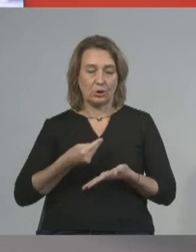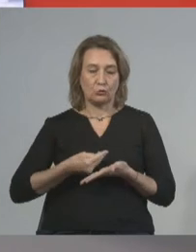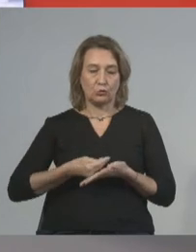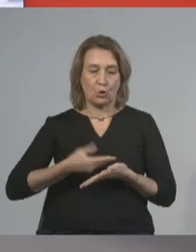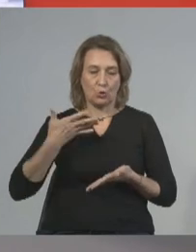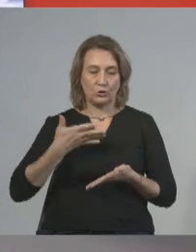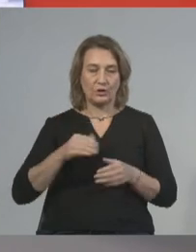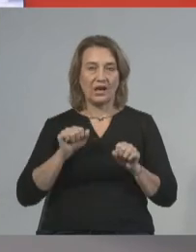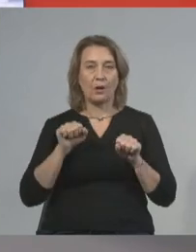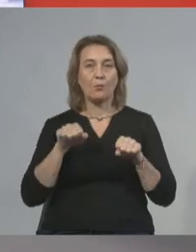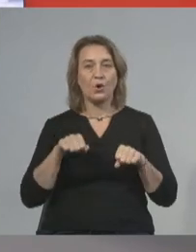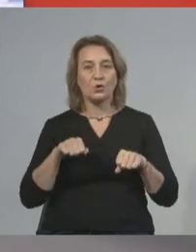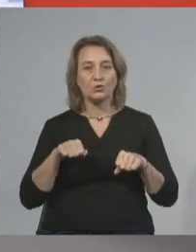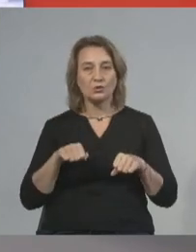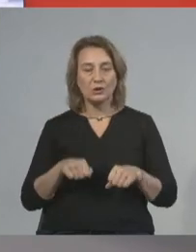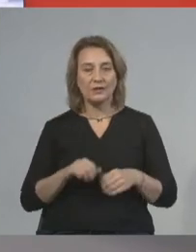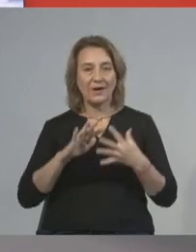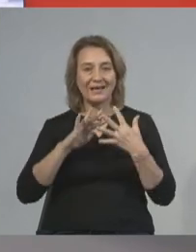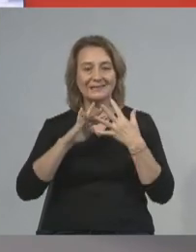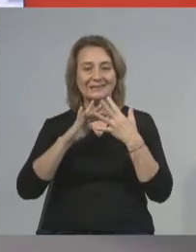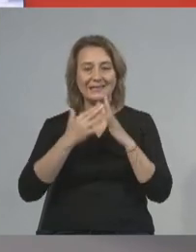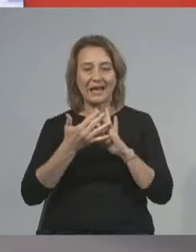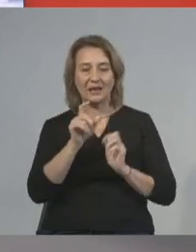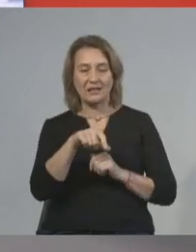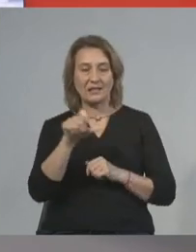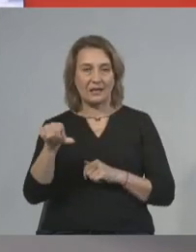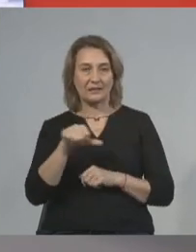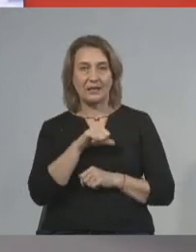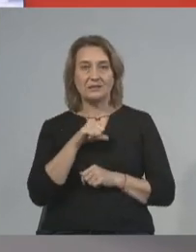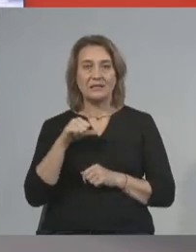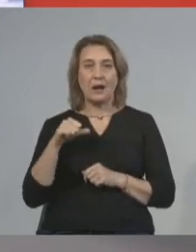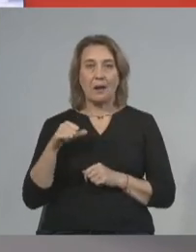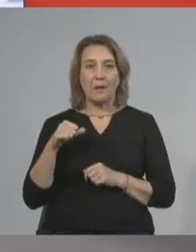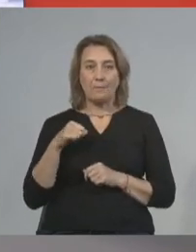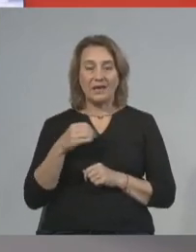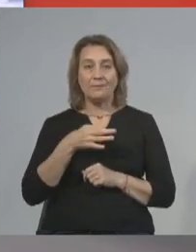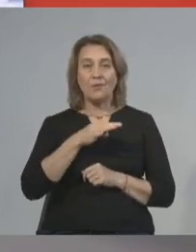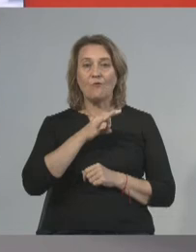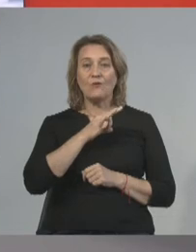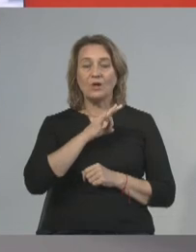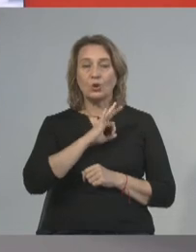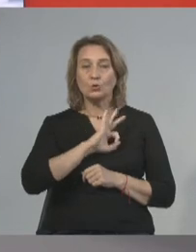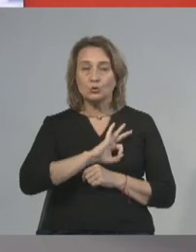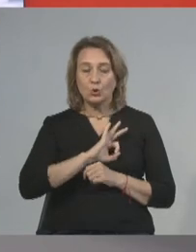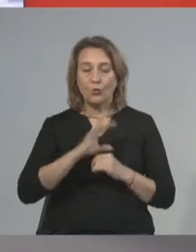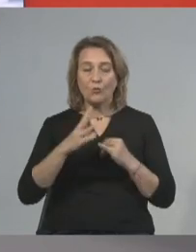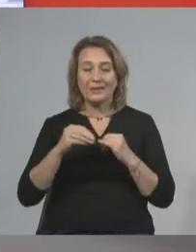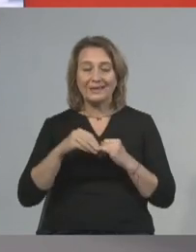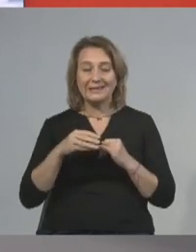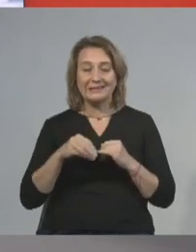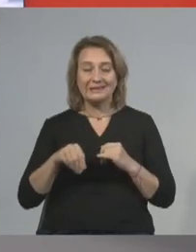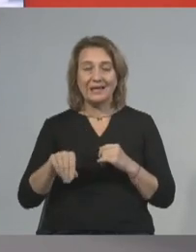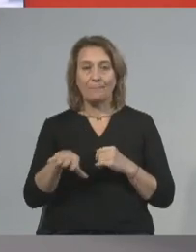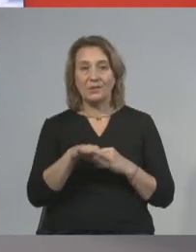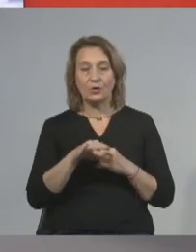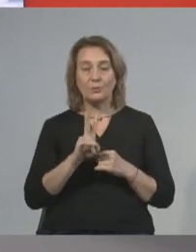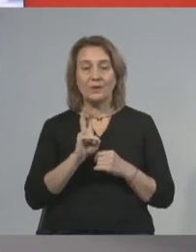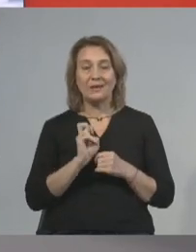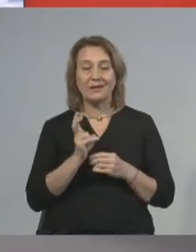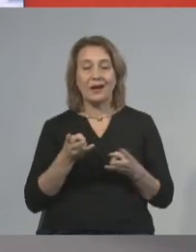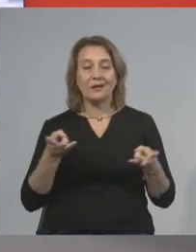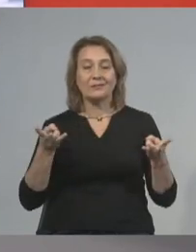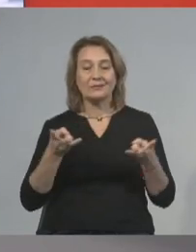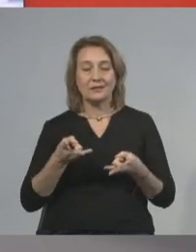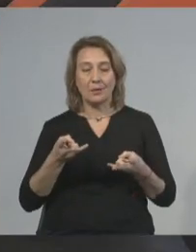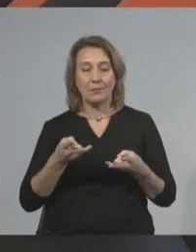it's making it more expensive and the possibility for the peasants themselves to use it and exploit it as much as